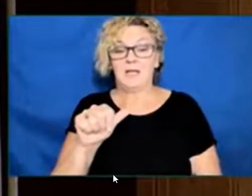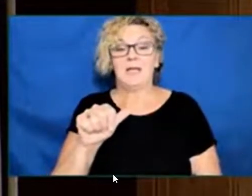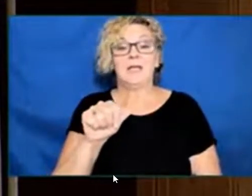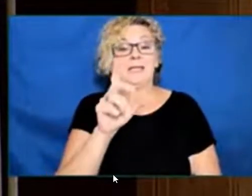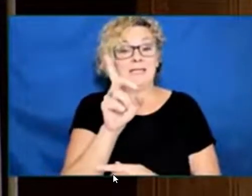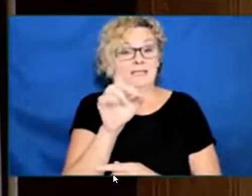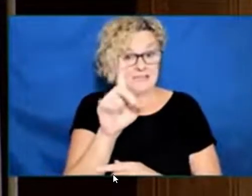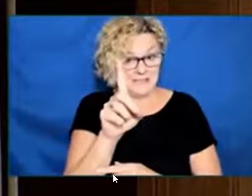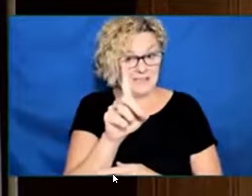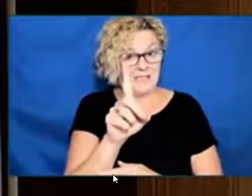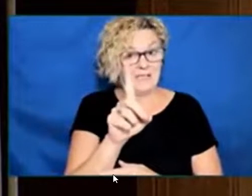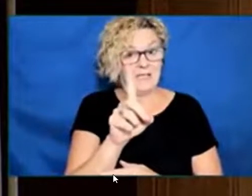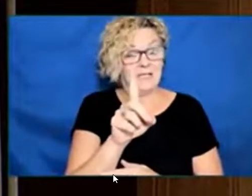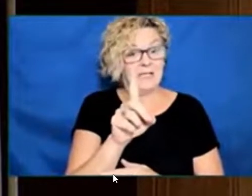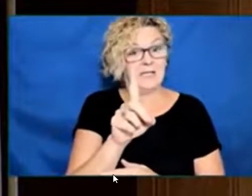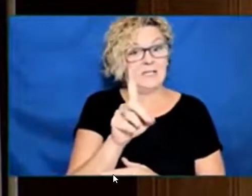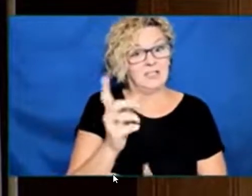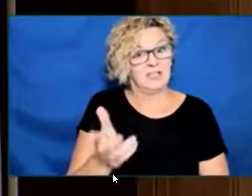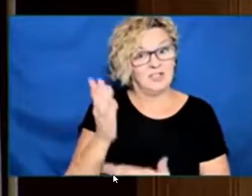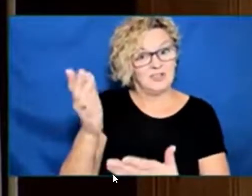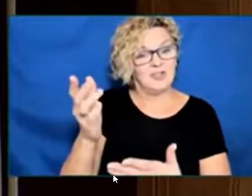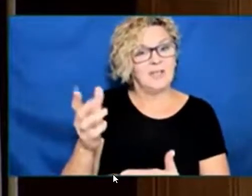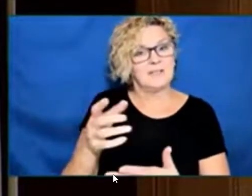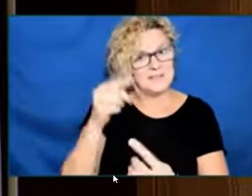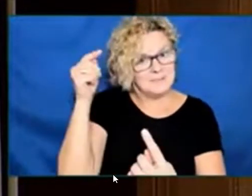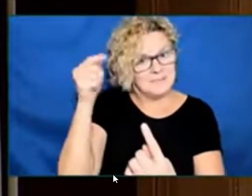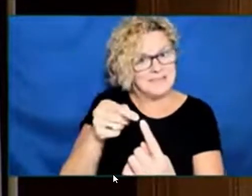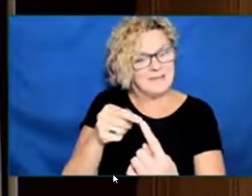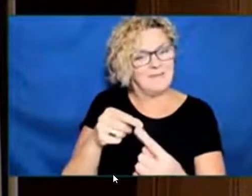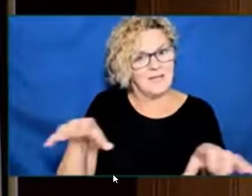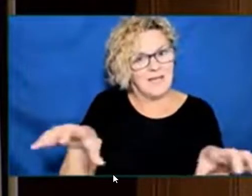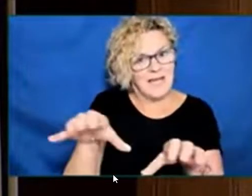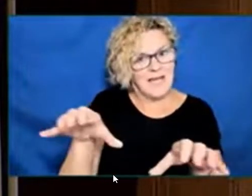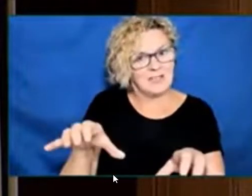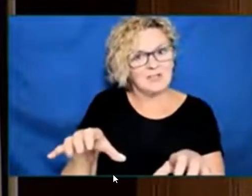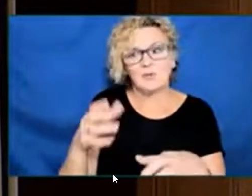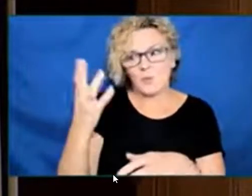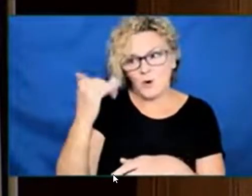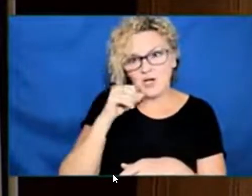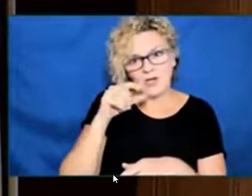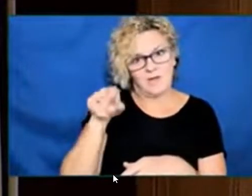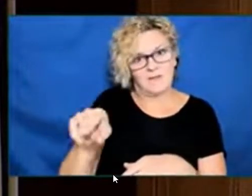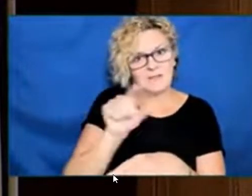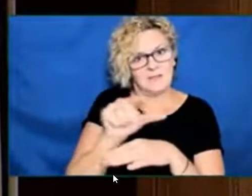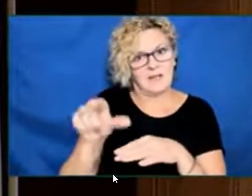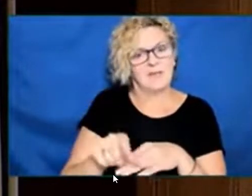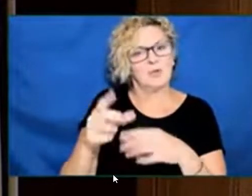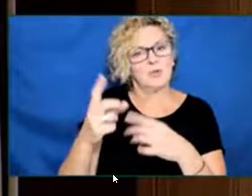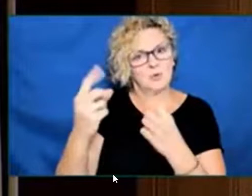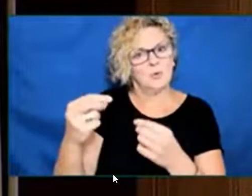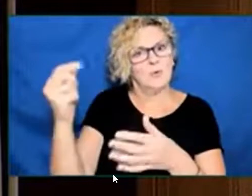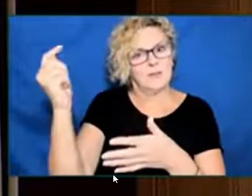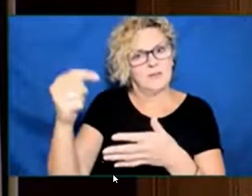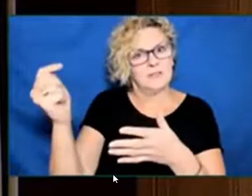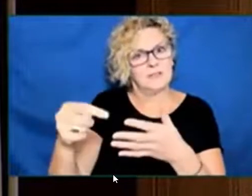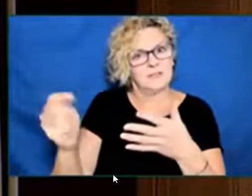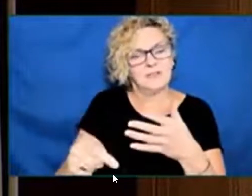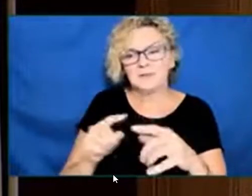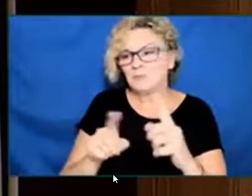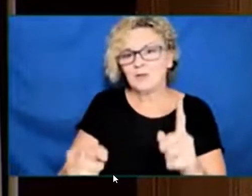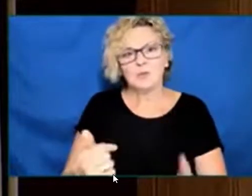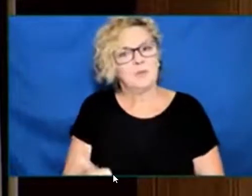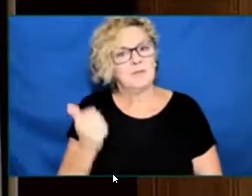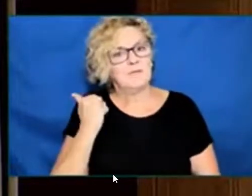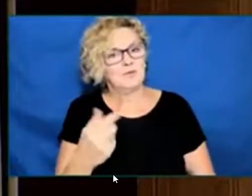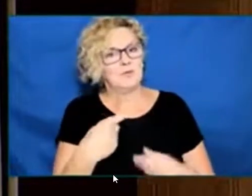this government could take. And the attorney refuses to provide a clear answer, a straight answer, about why